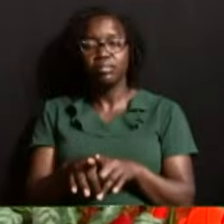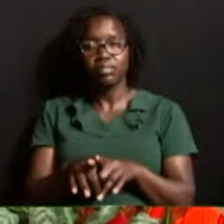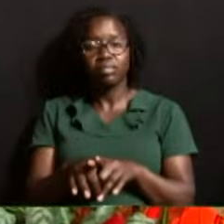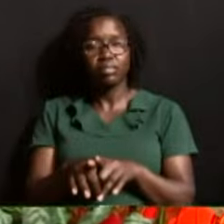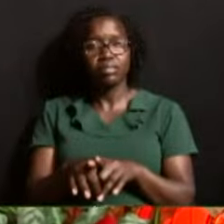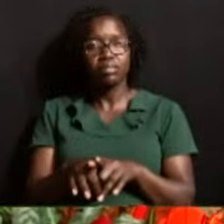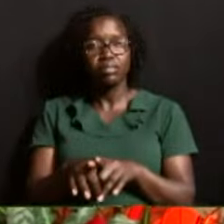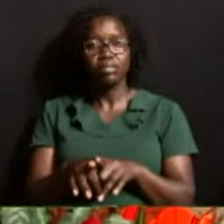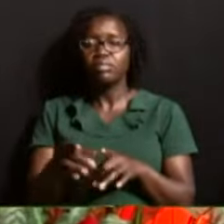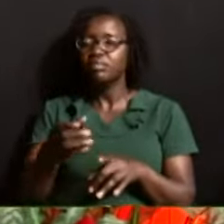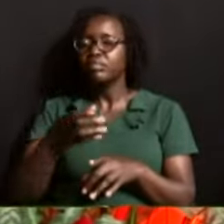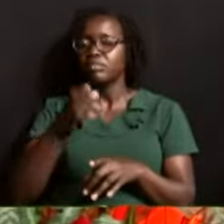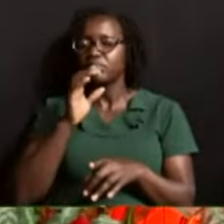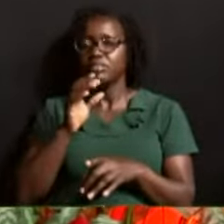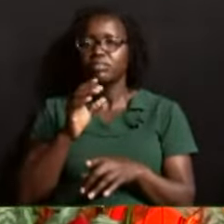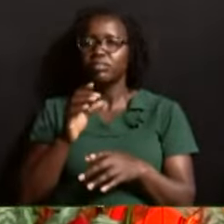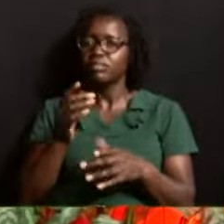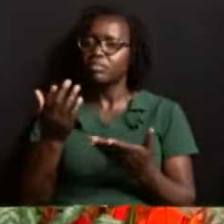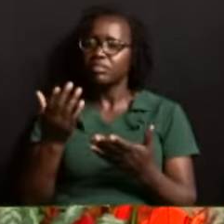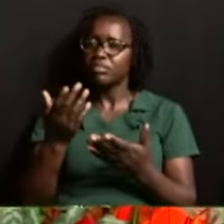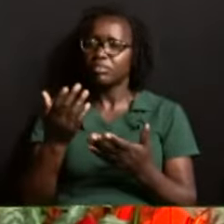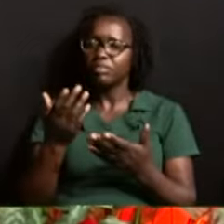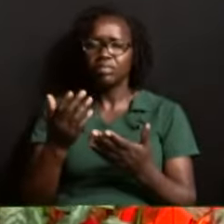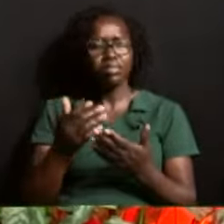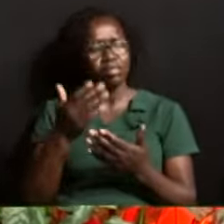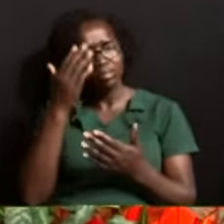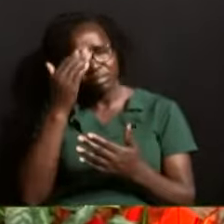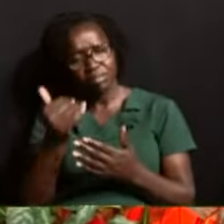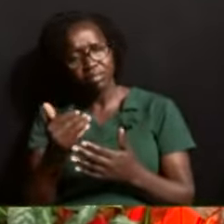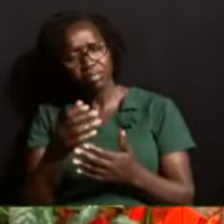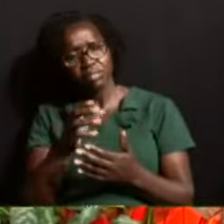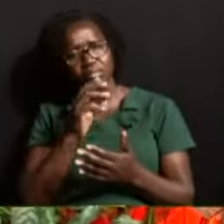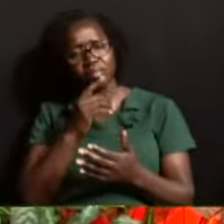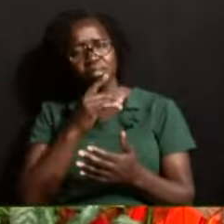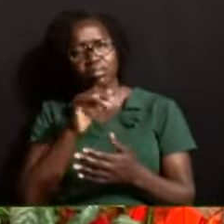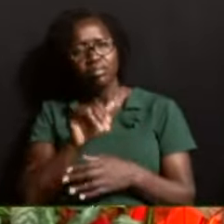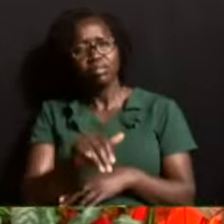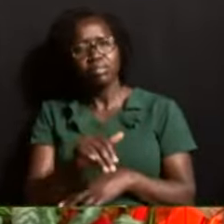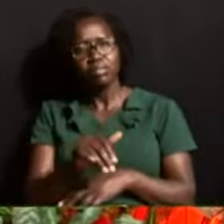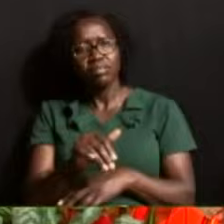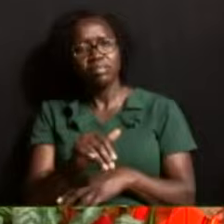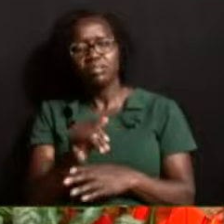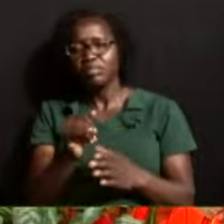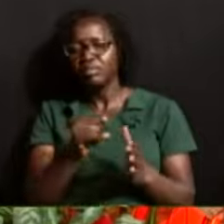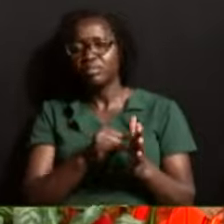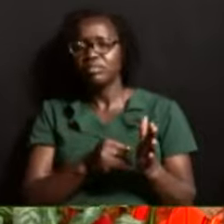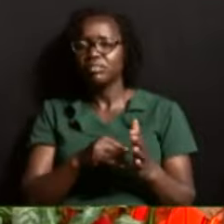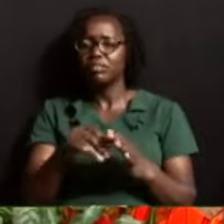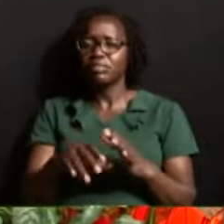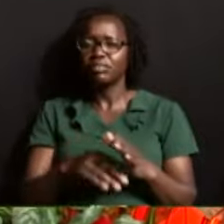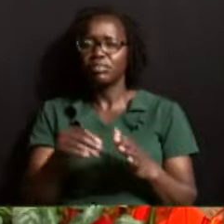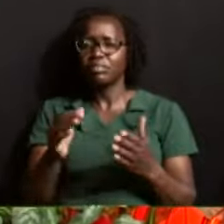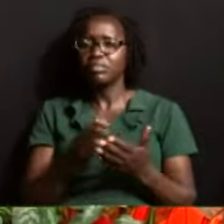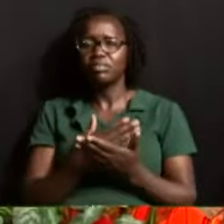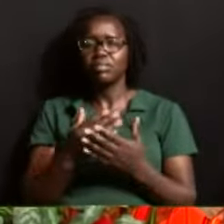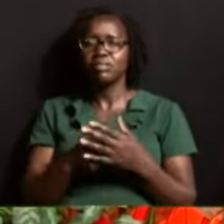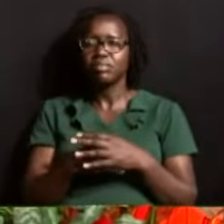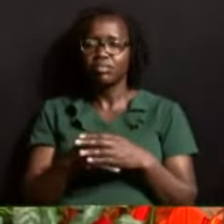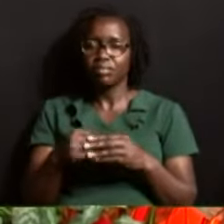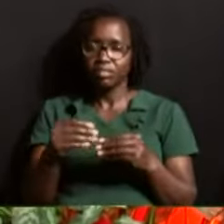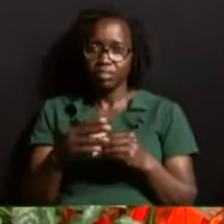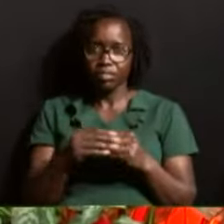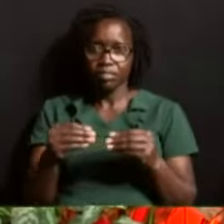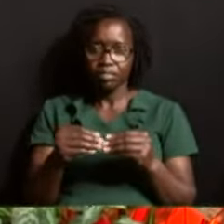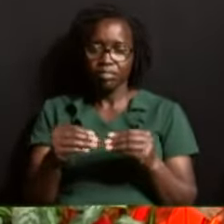even drink. Why do you drink? Well, I drink in order to just find some solace,